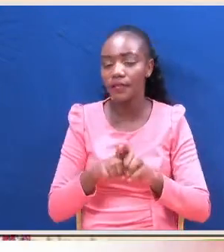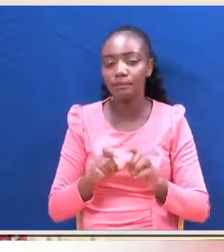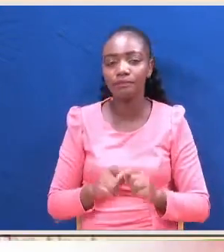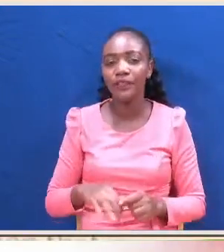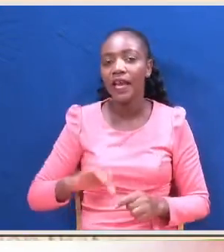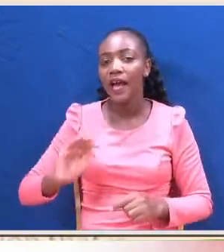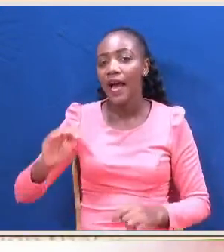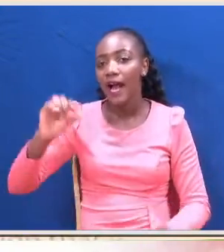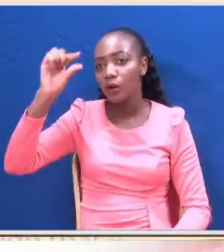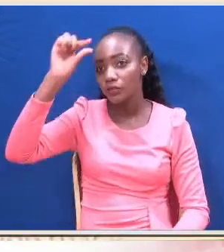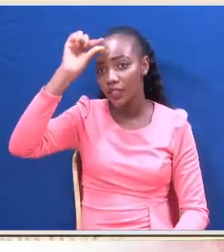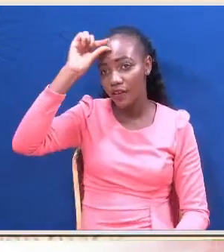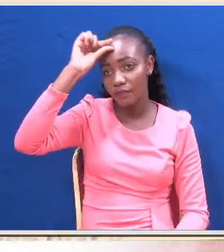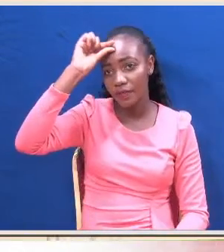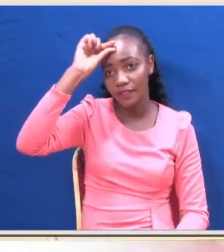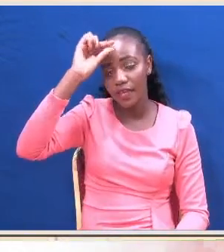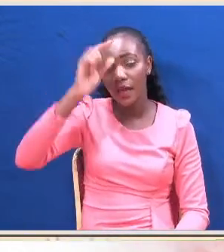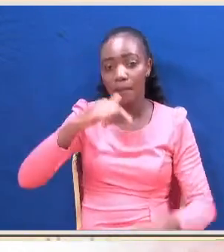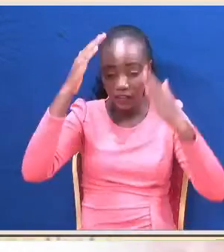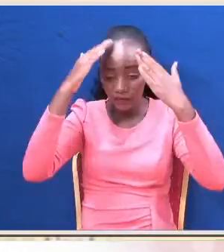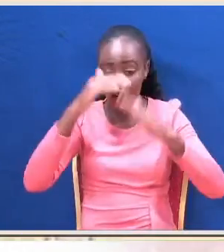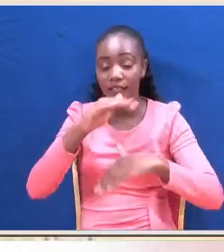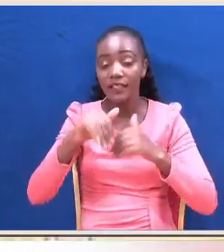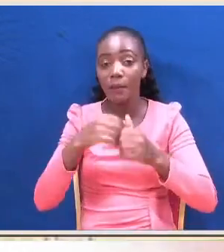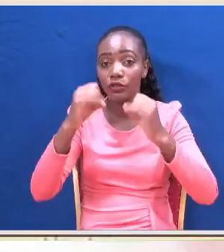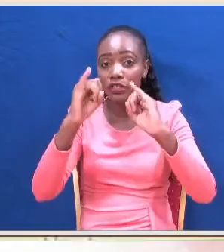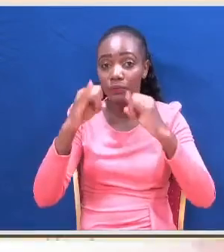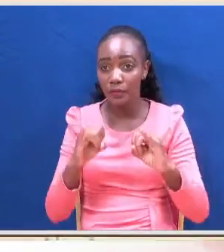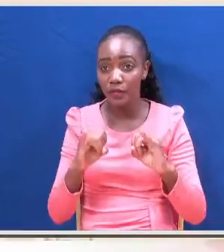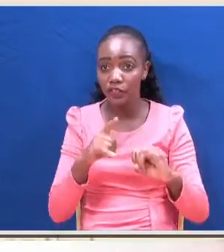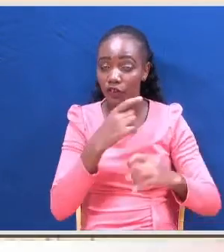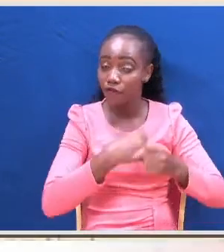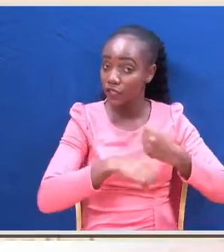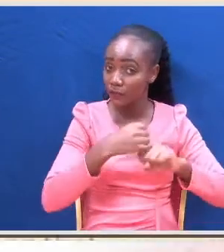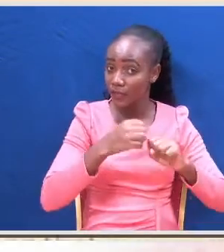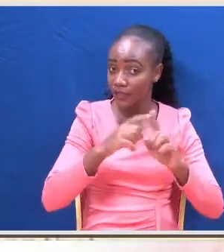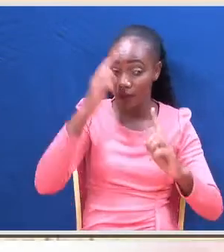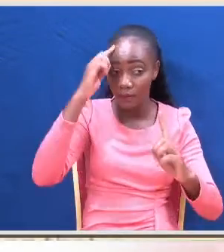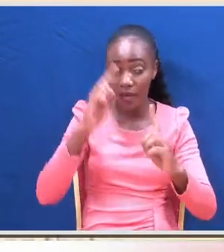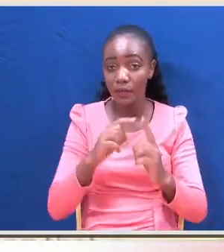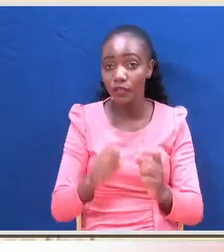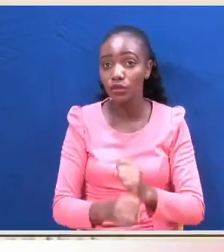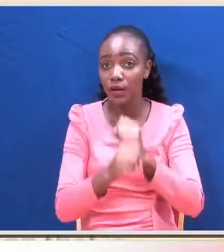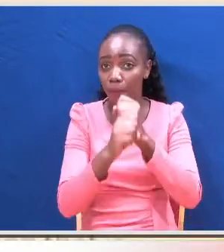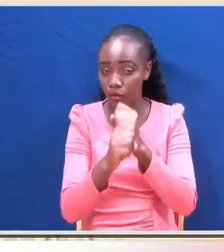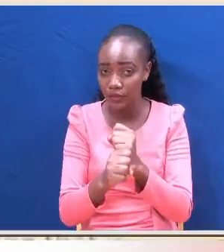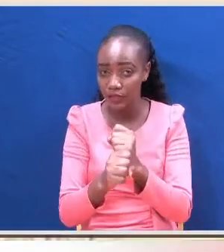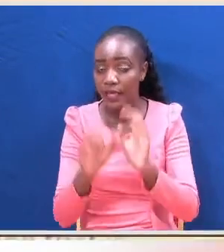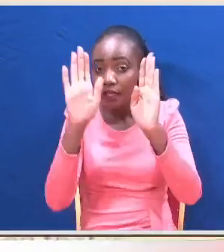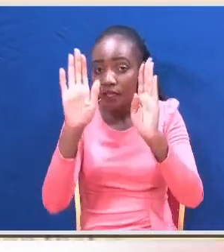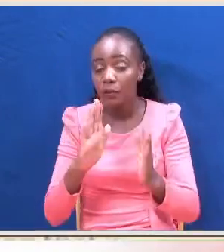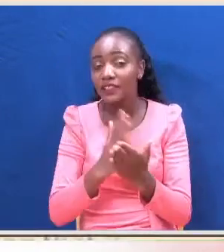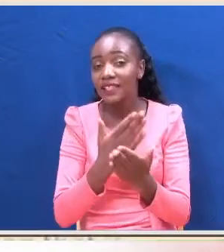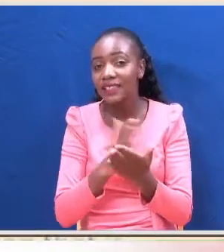governments have embarked on implementation of the strategy which aims at supporting key sectors as well as creating